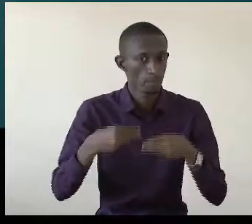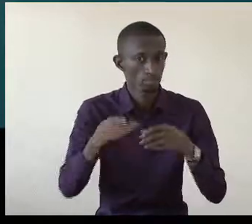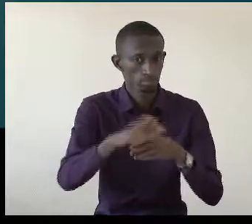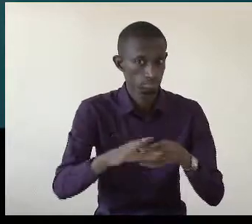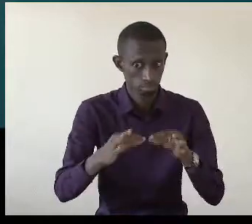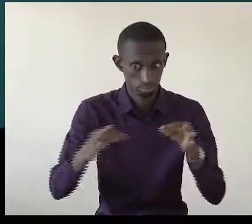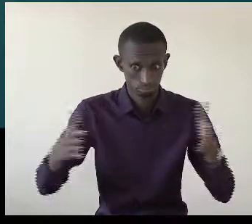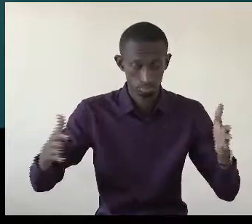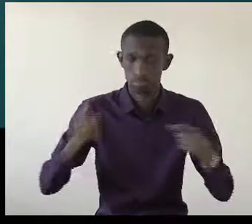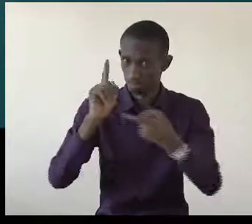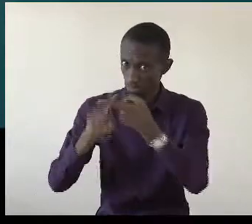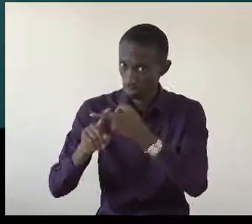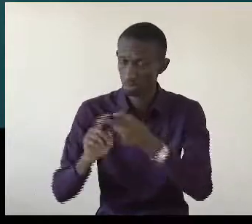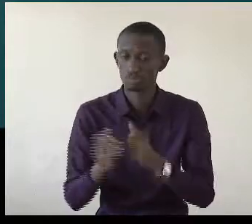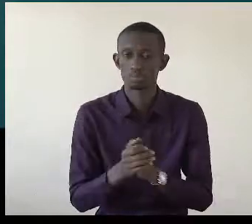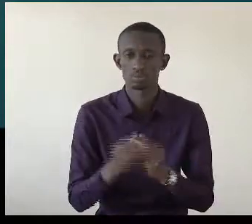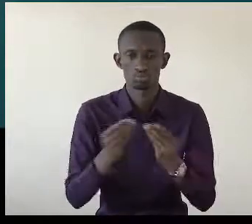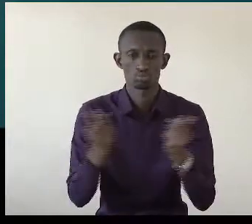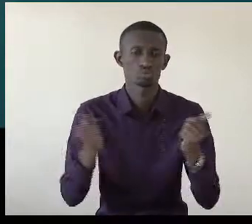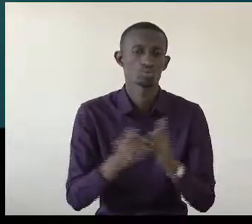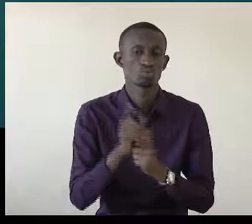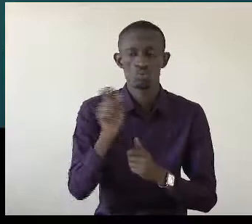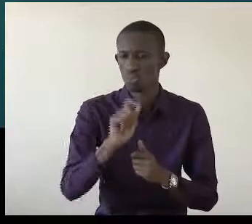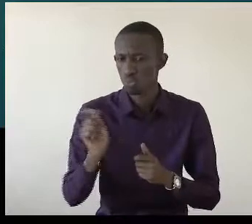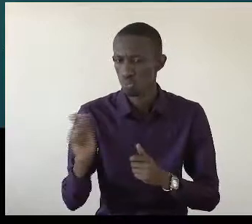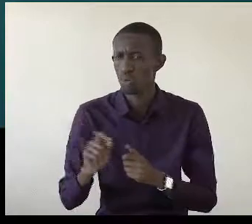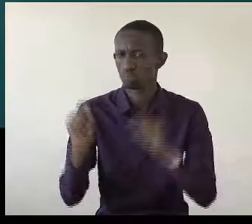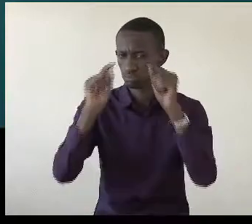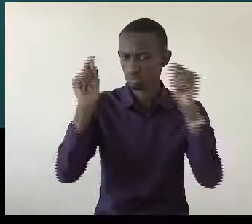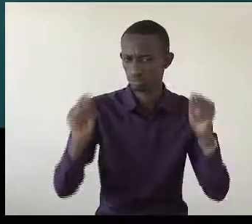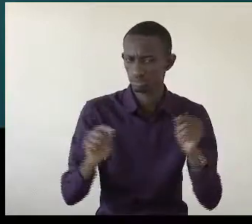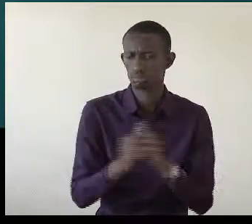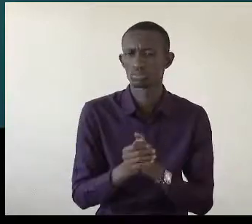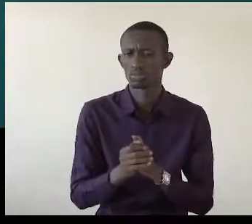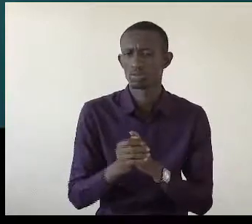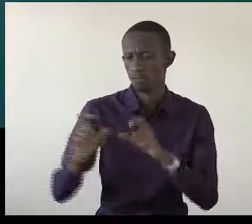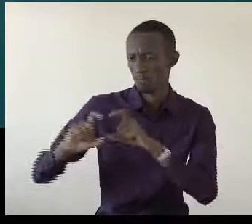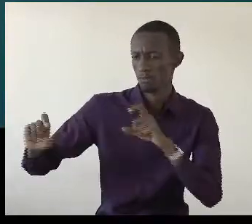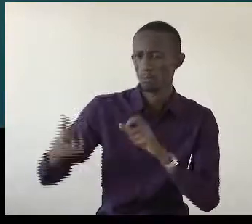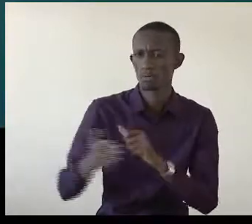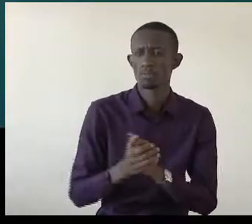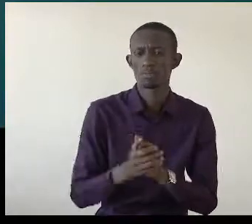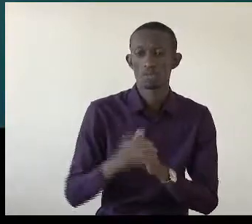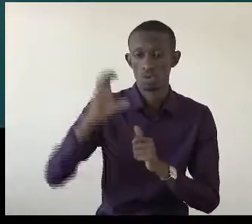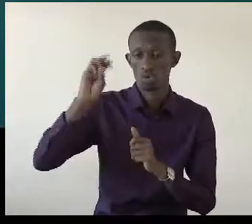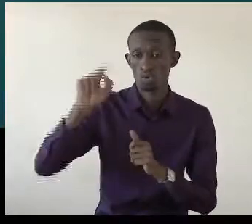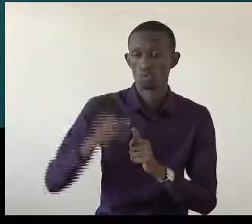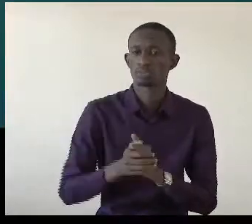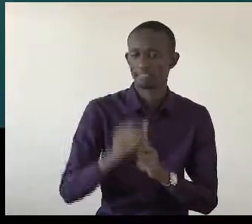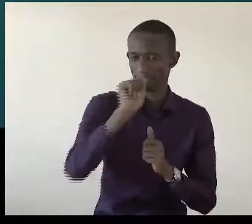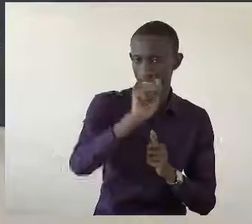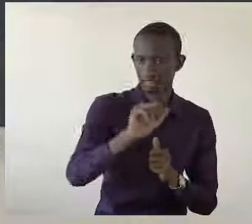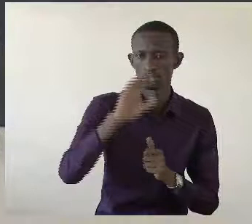solution. Write the structure formula of compounds A, B, C, and